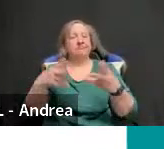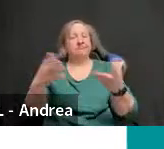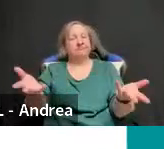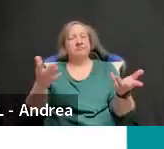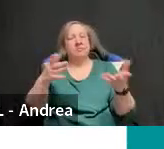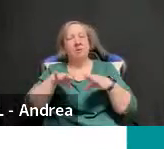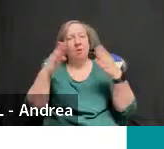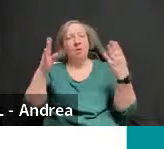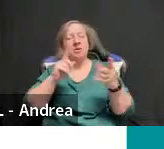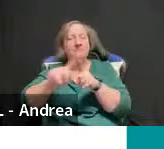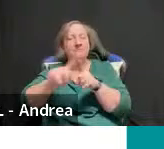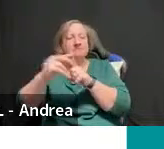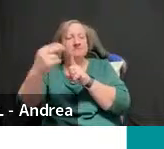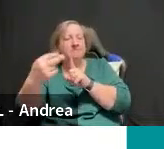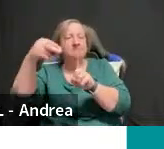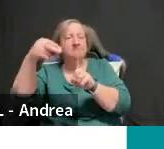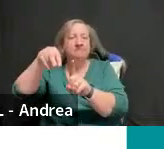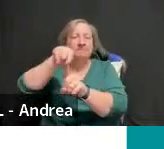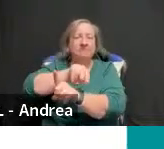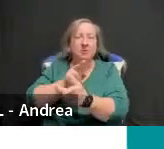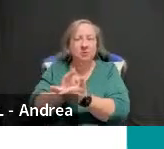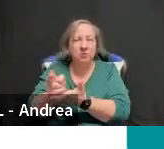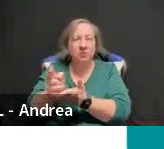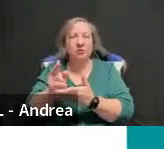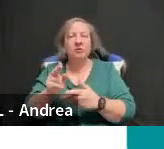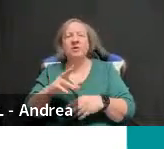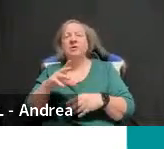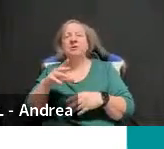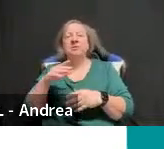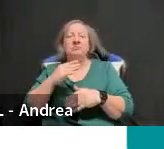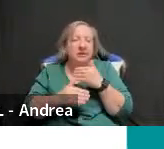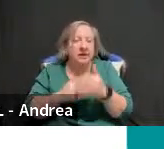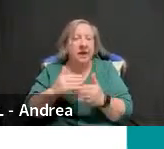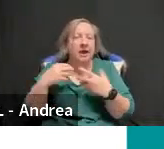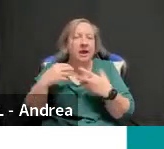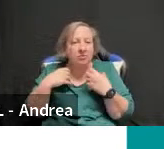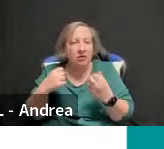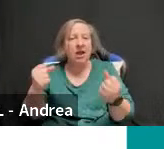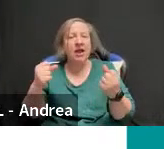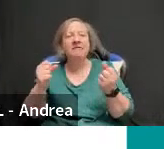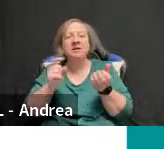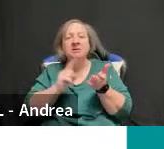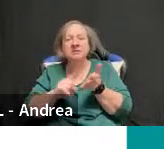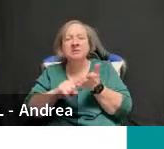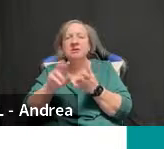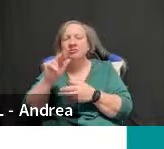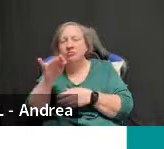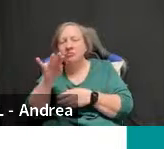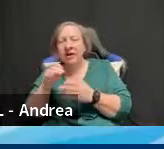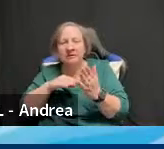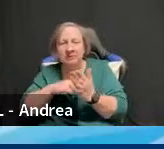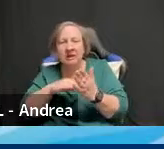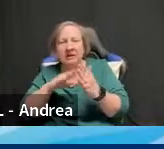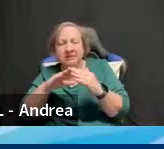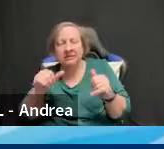examining racially biased systems and processes. And as always, look for opportunities for learning.